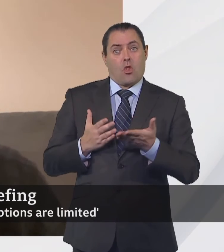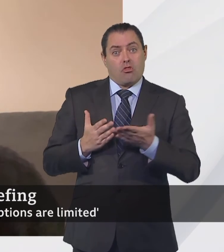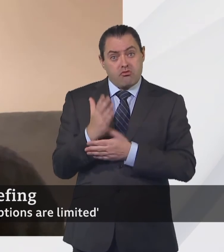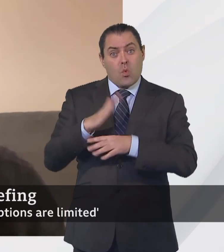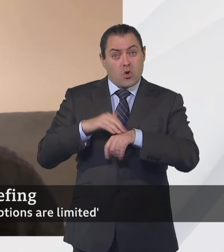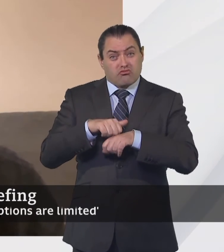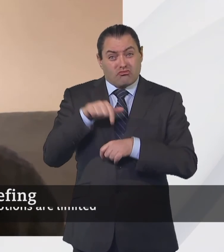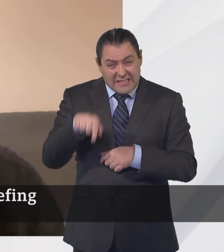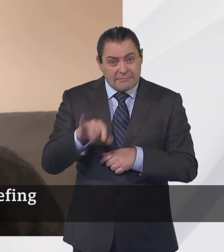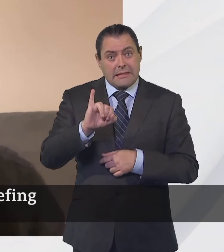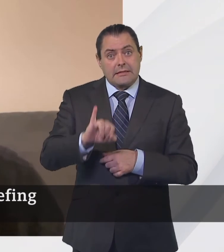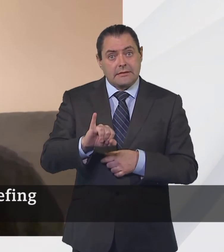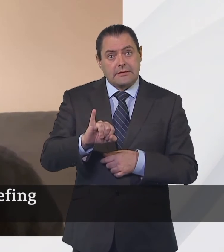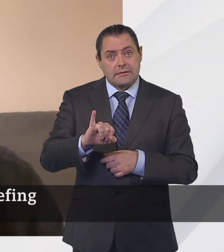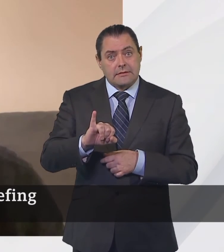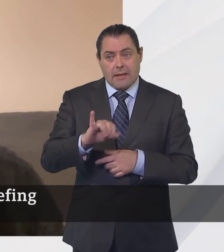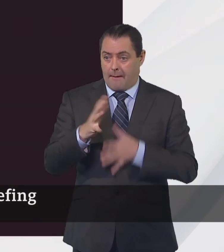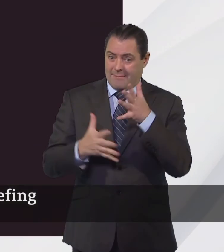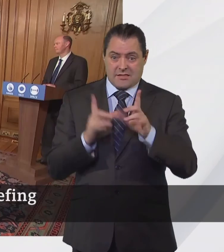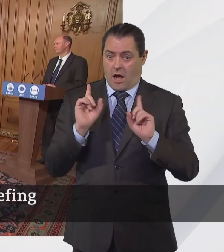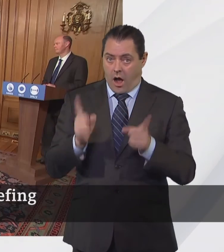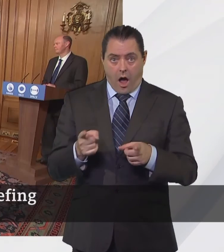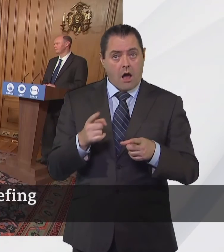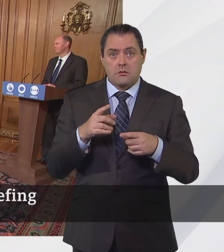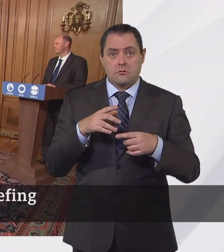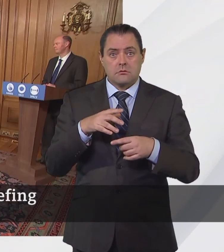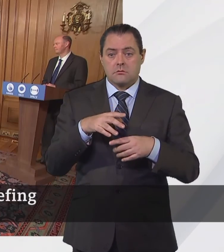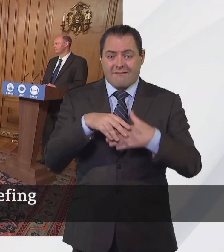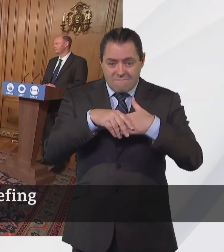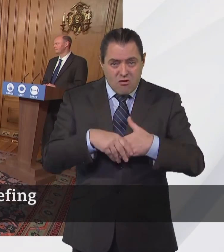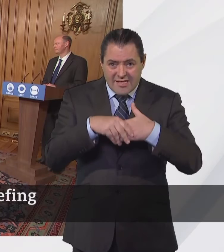Christmas period and therefore not see their friends and family?